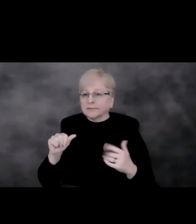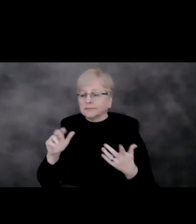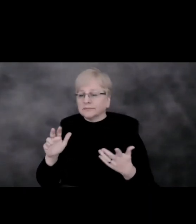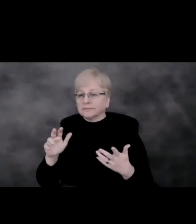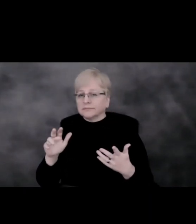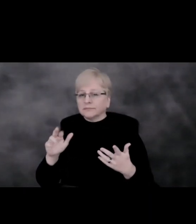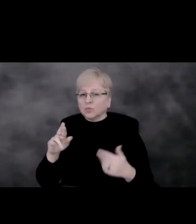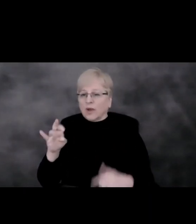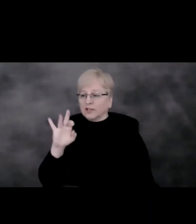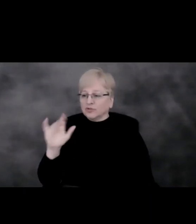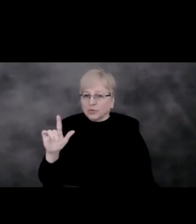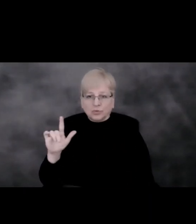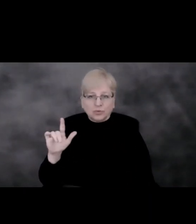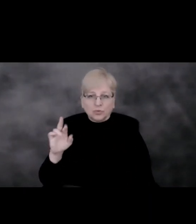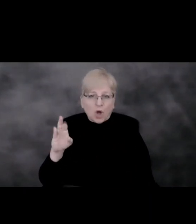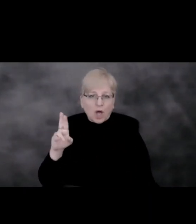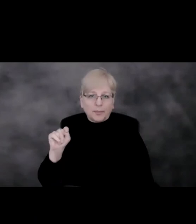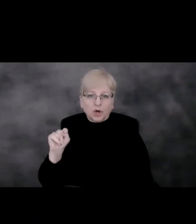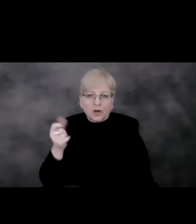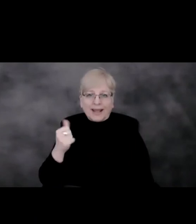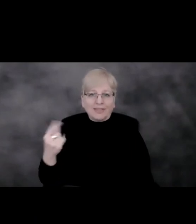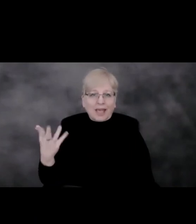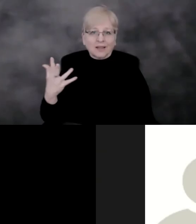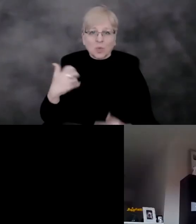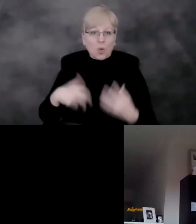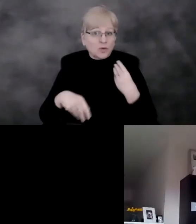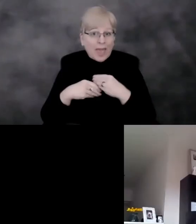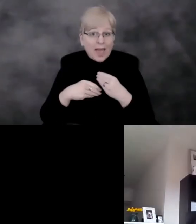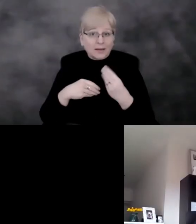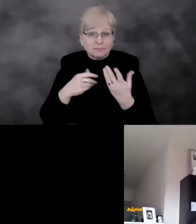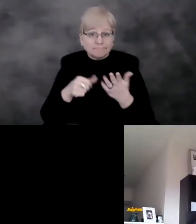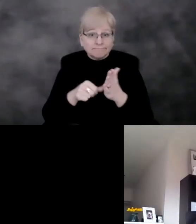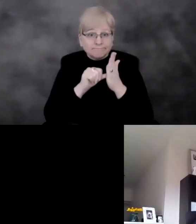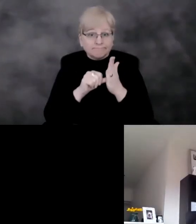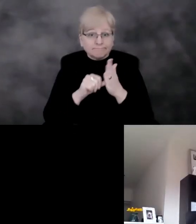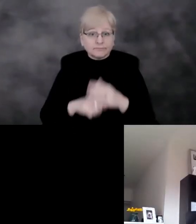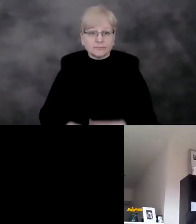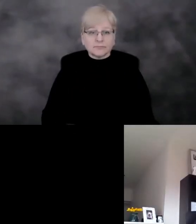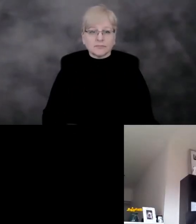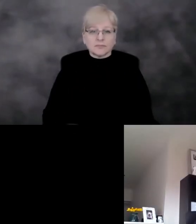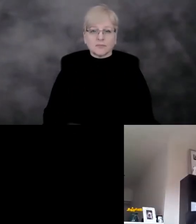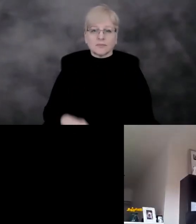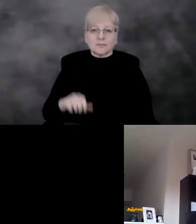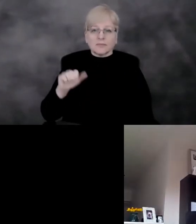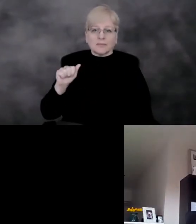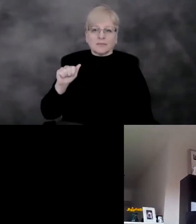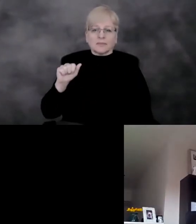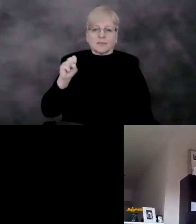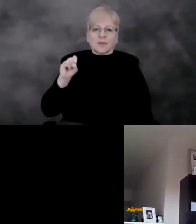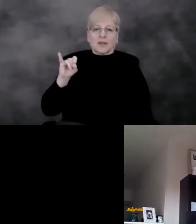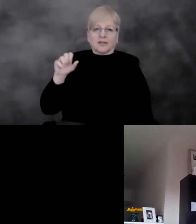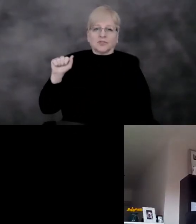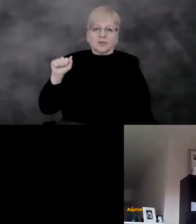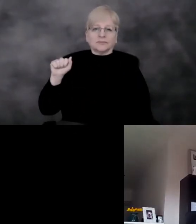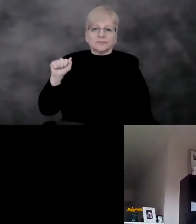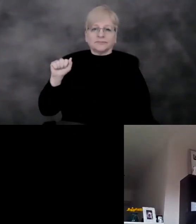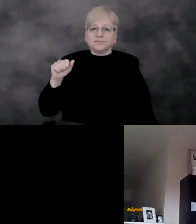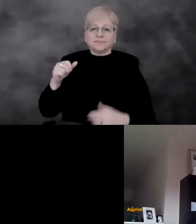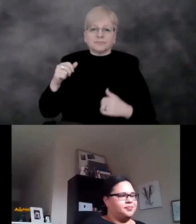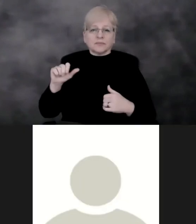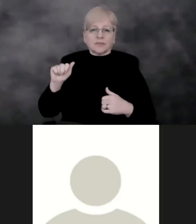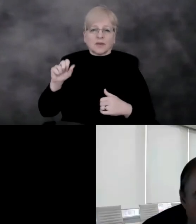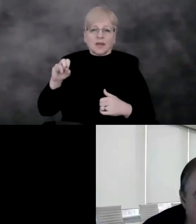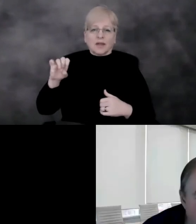want to drive home before I end? Nothing to add from our end. Okay. Thank you, everyone.